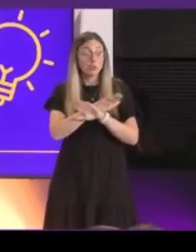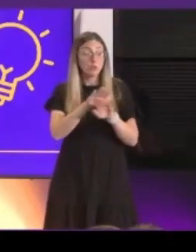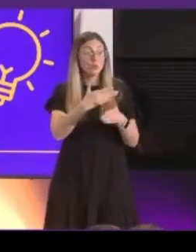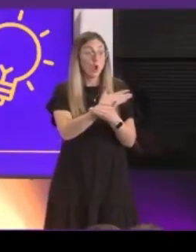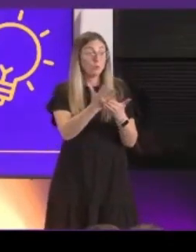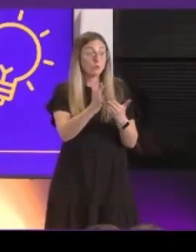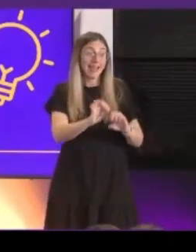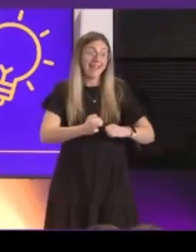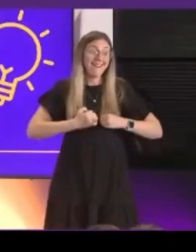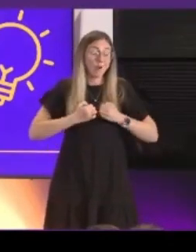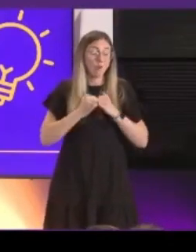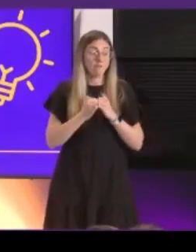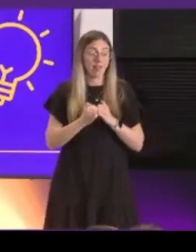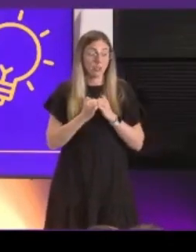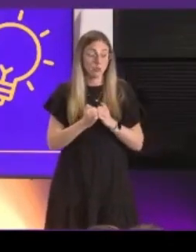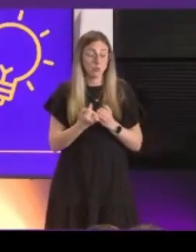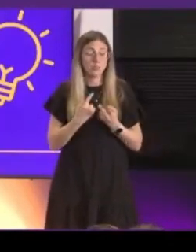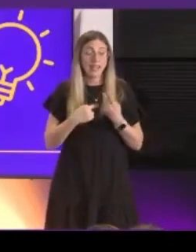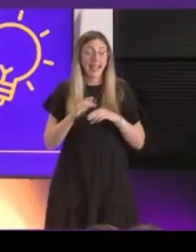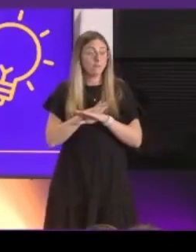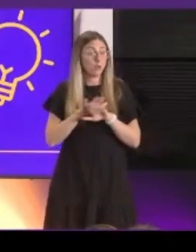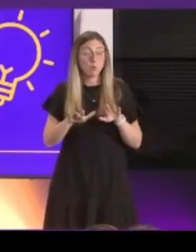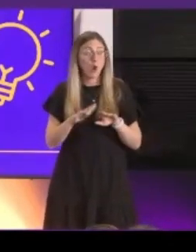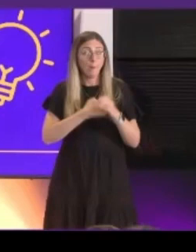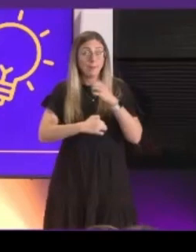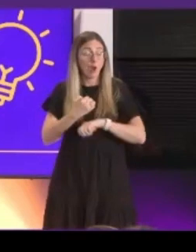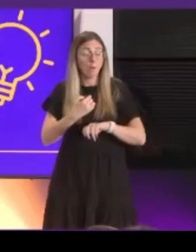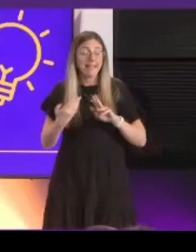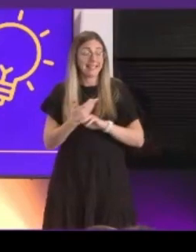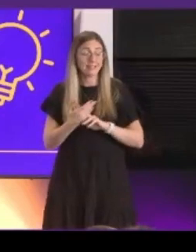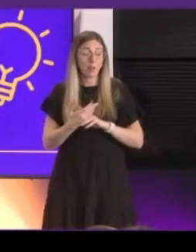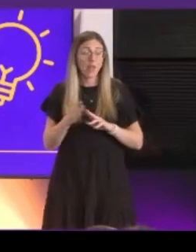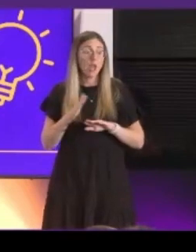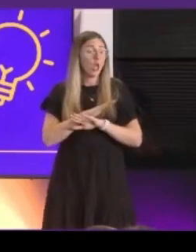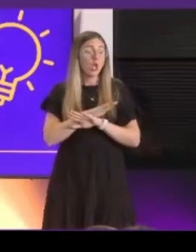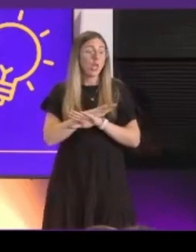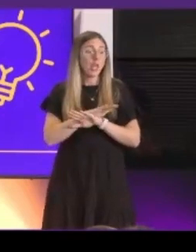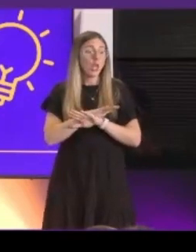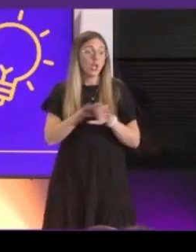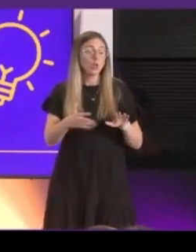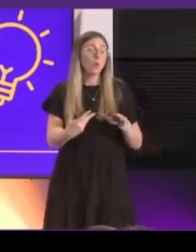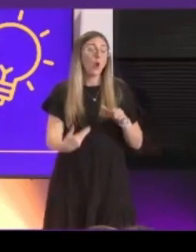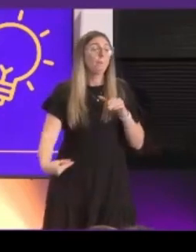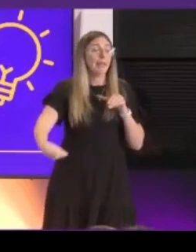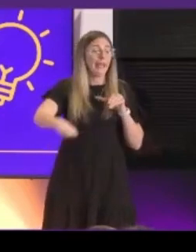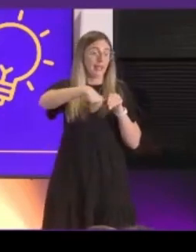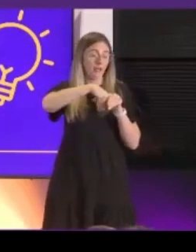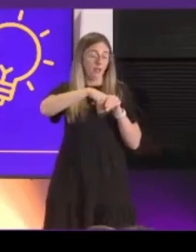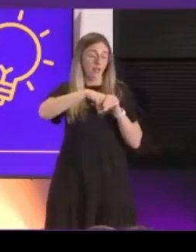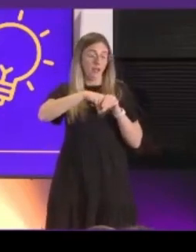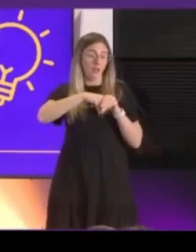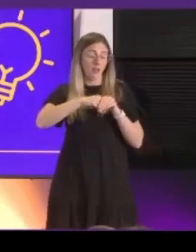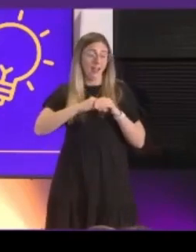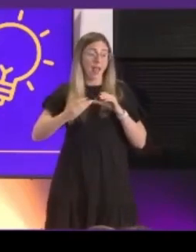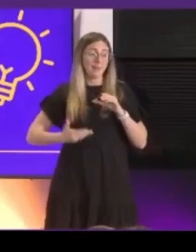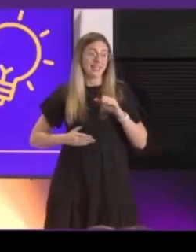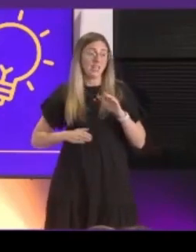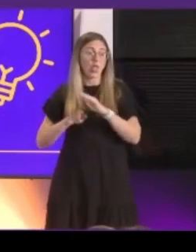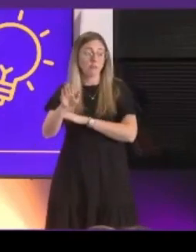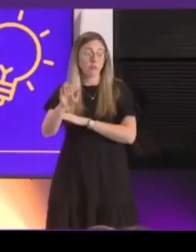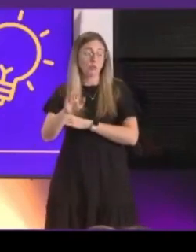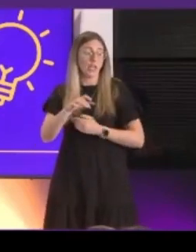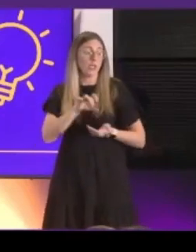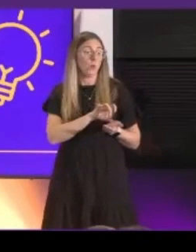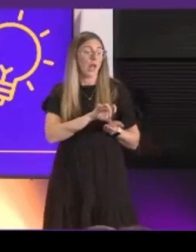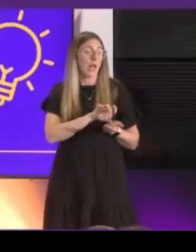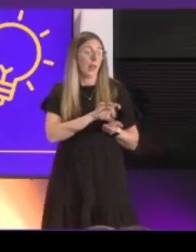our values, if you aren't going to be accessible, you will not count in our business in the future. You can take your business elsewhere,